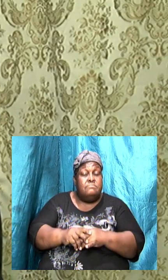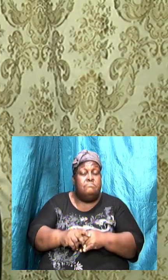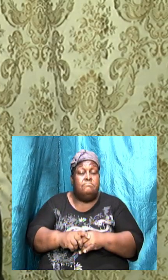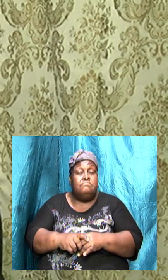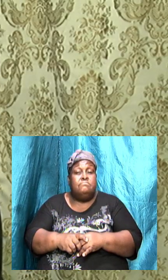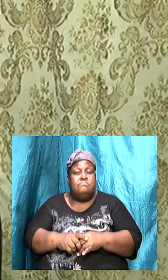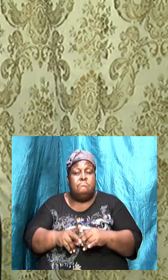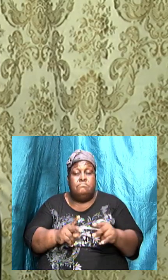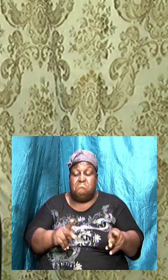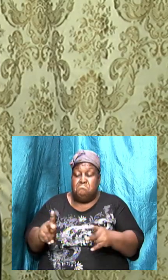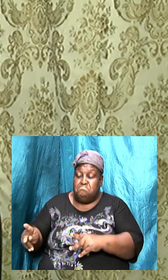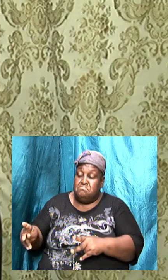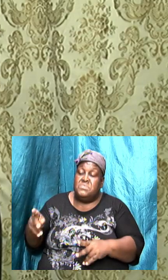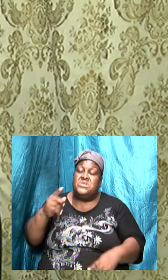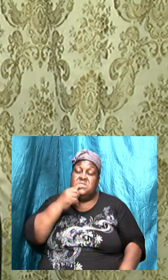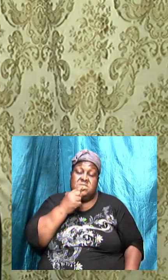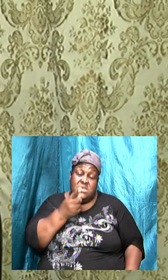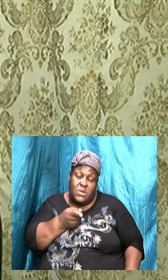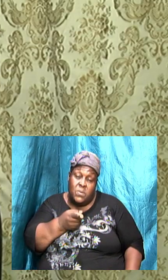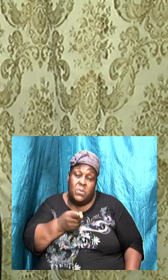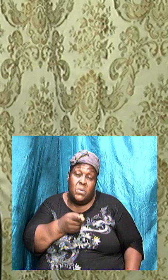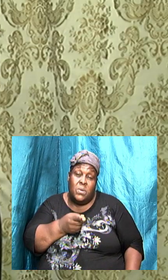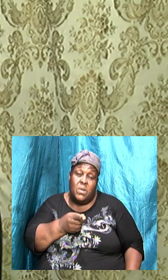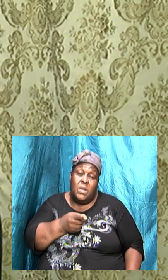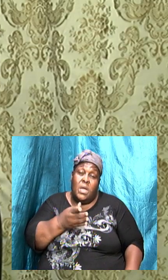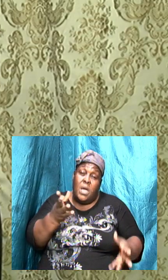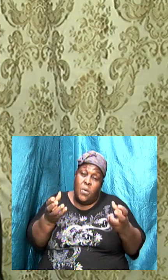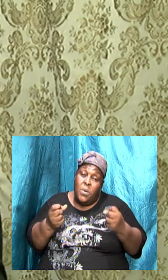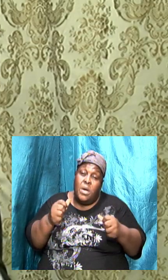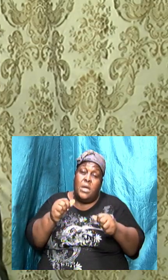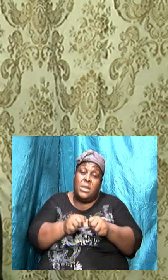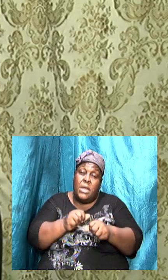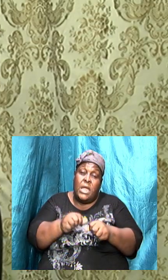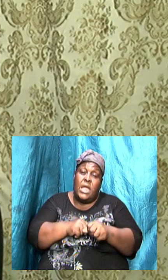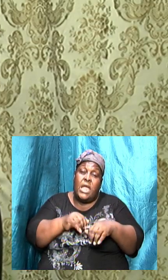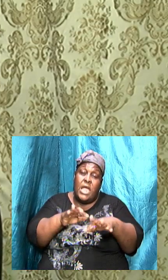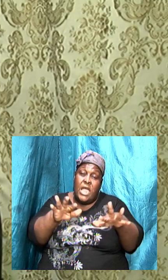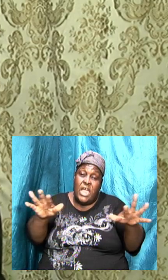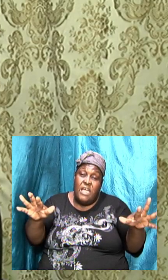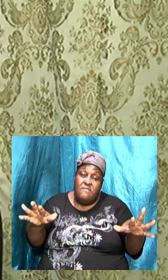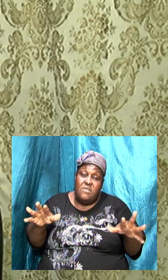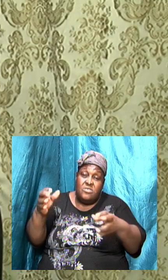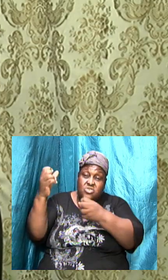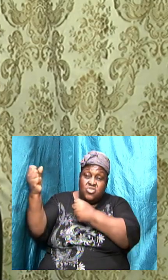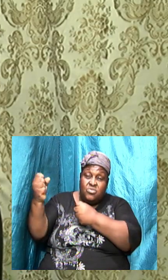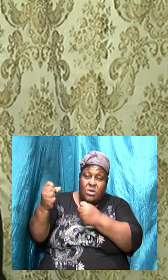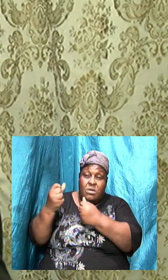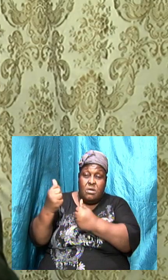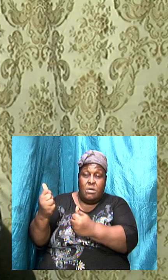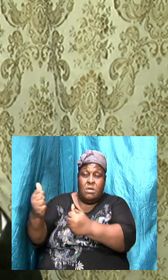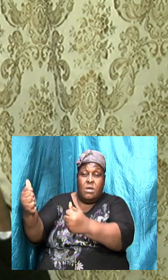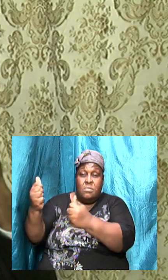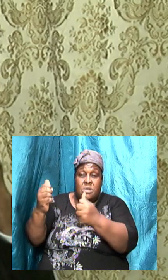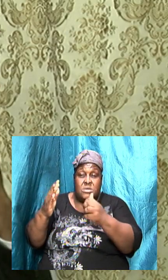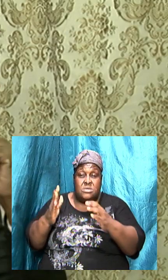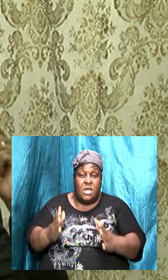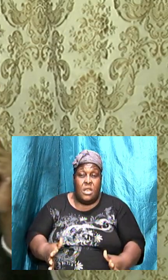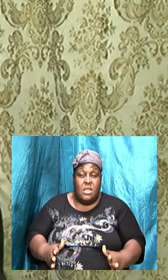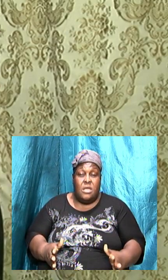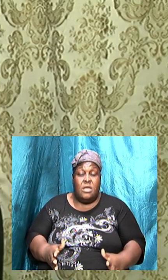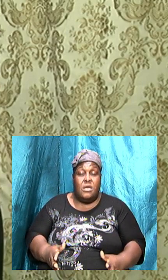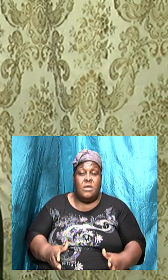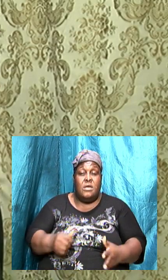And I put us on notice, and I want every strong apostolic saint in